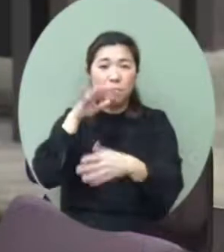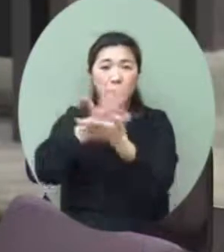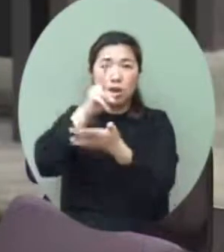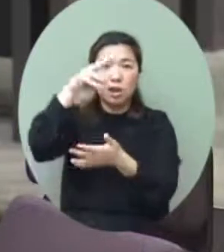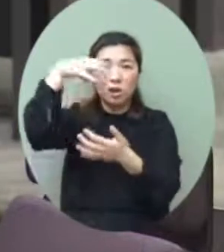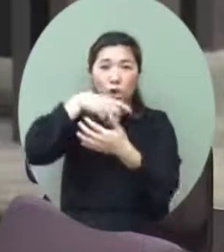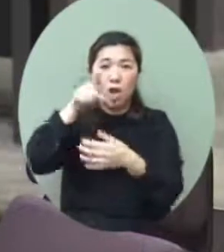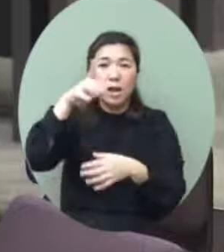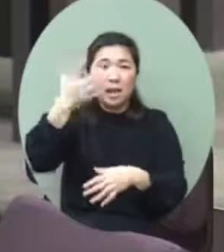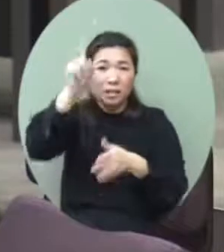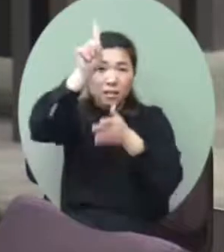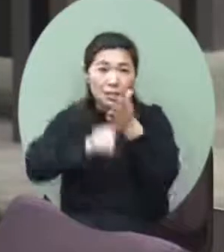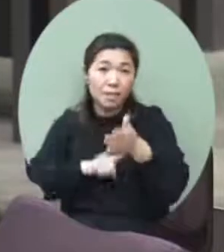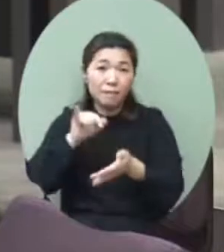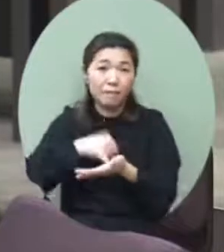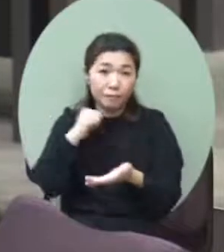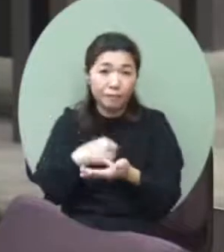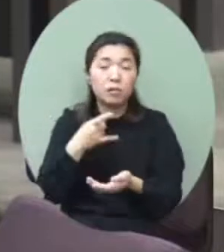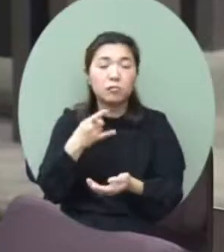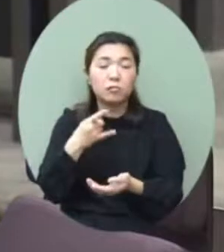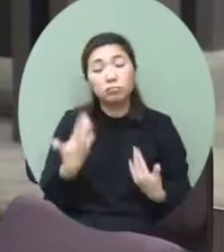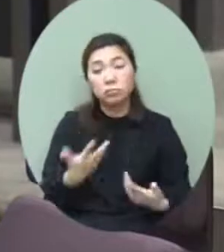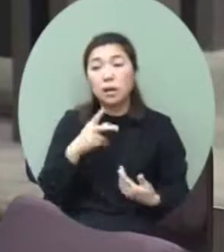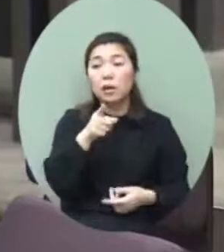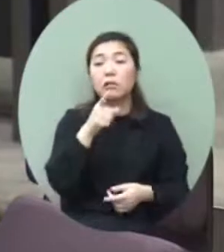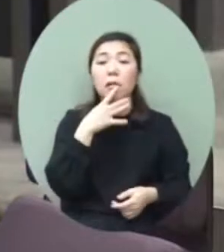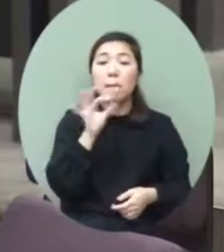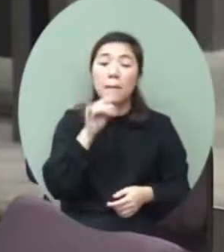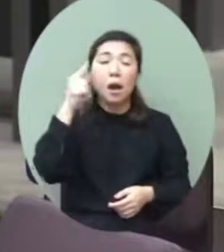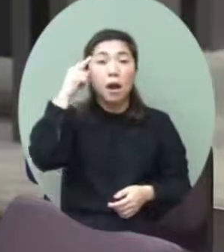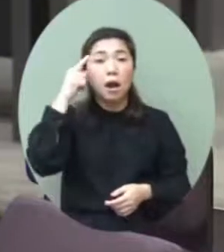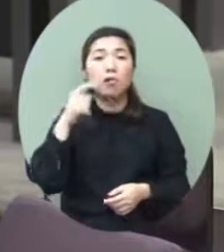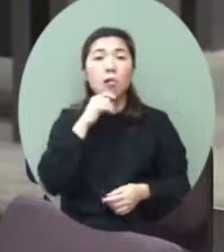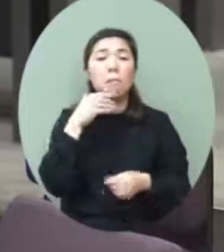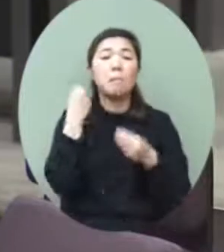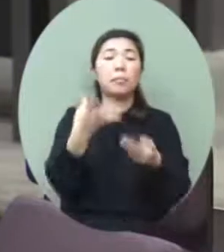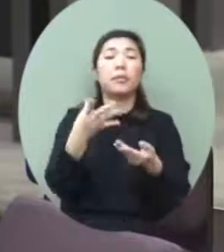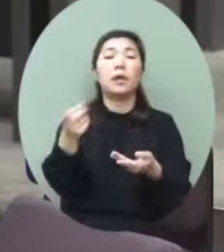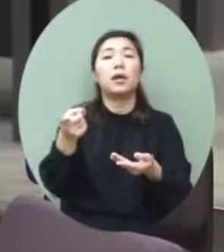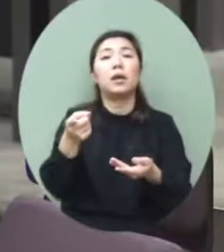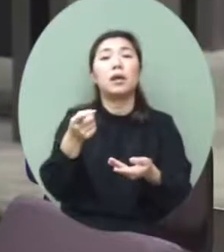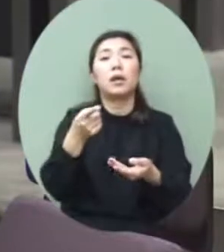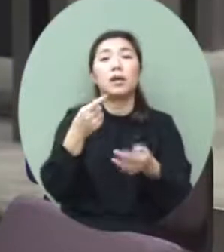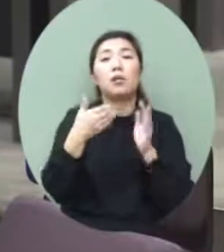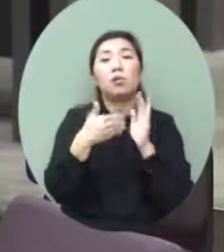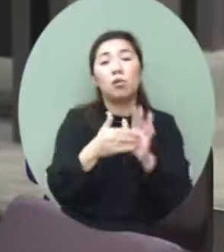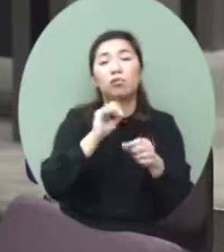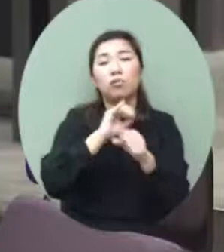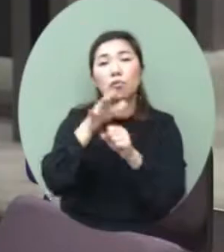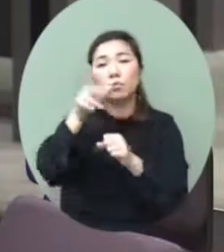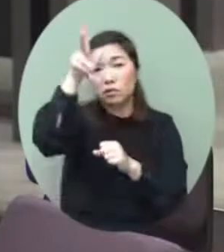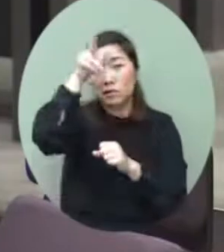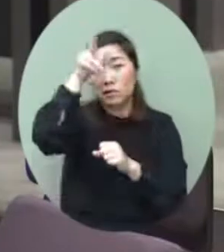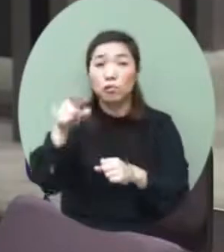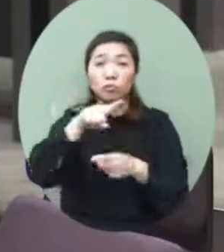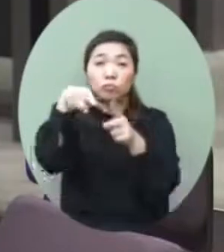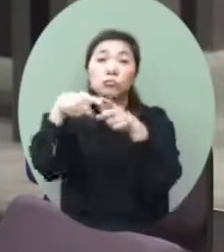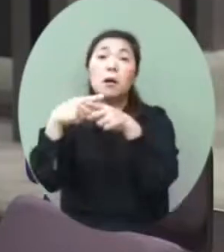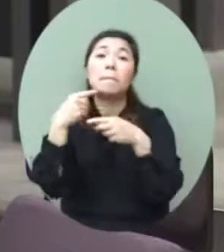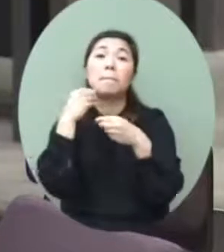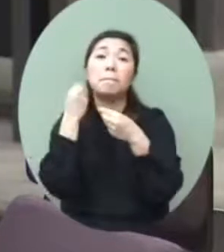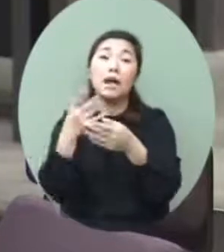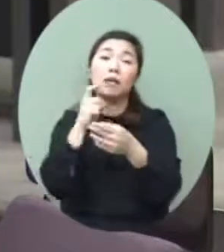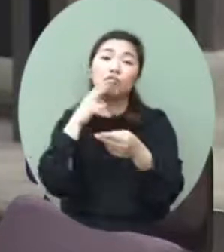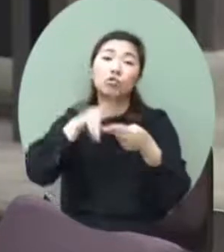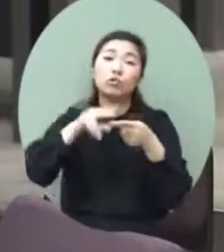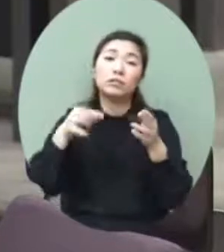lowest in the last 2 years. So, Do you have any plans to reinstate